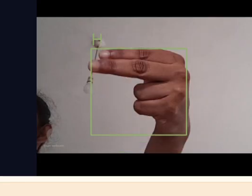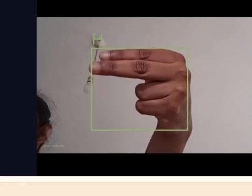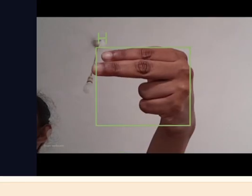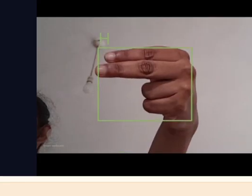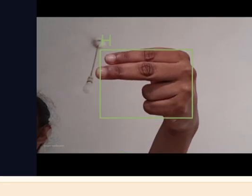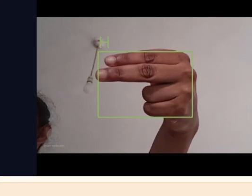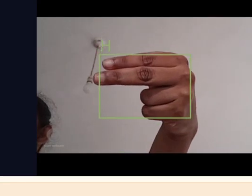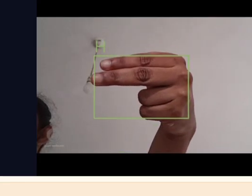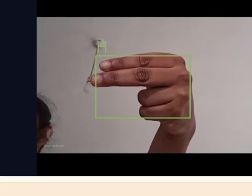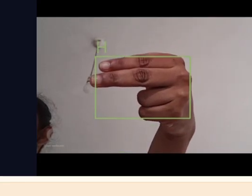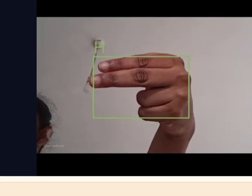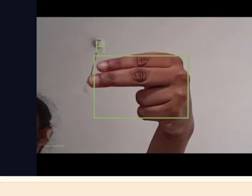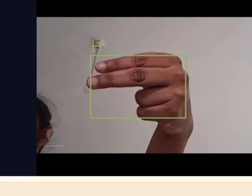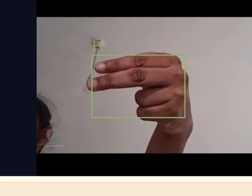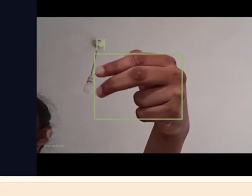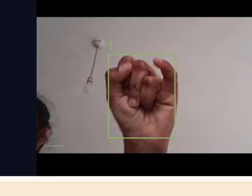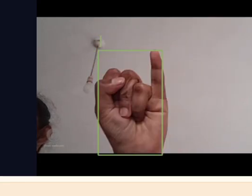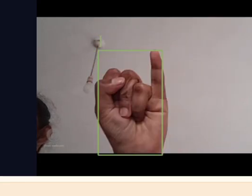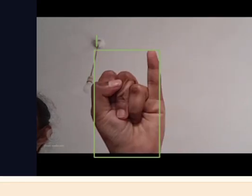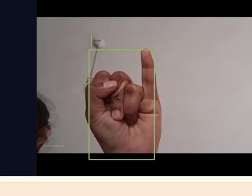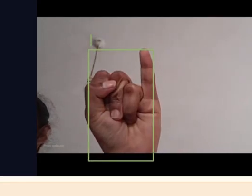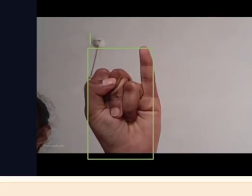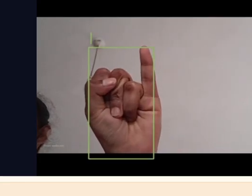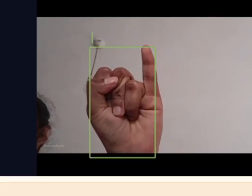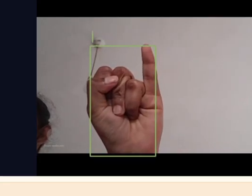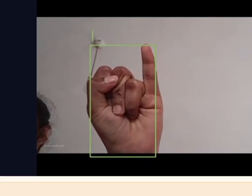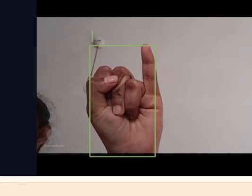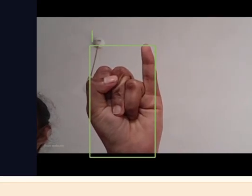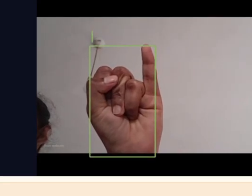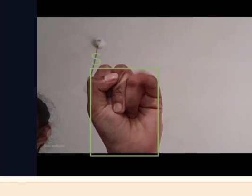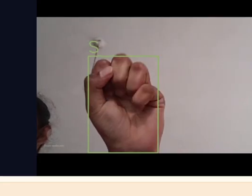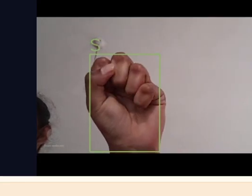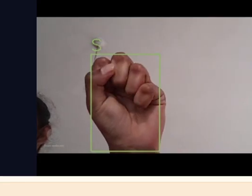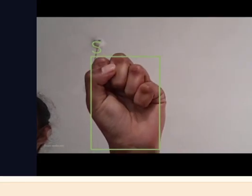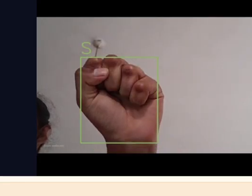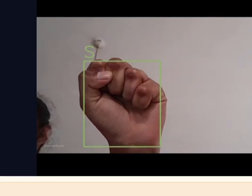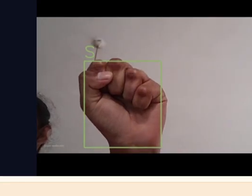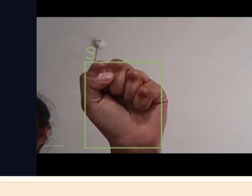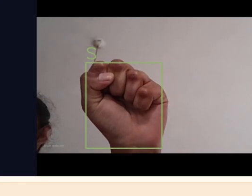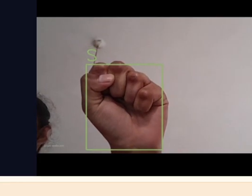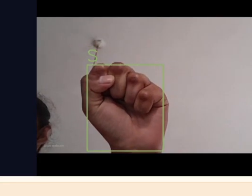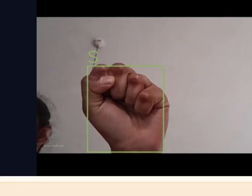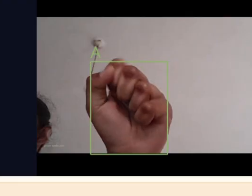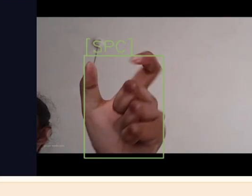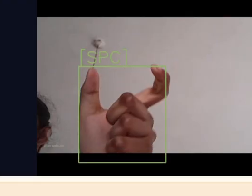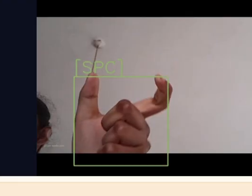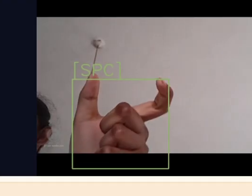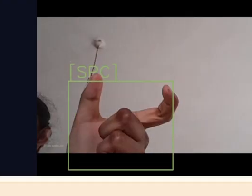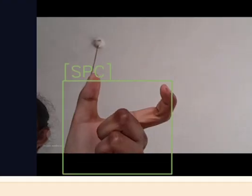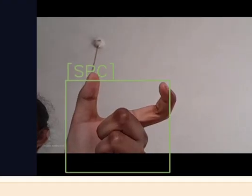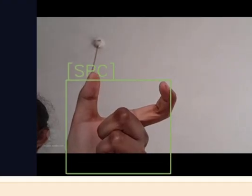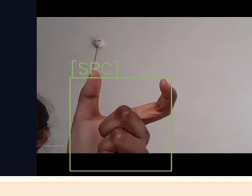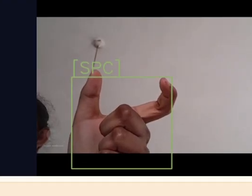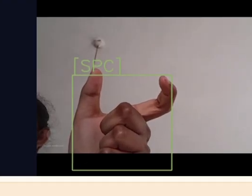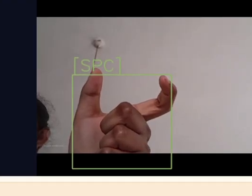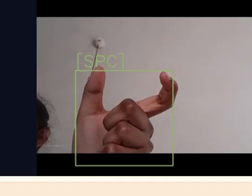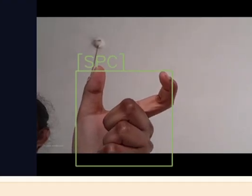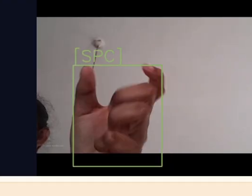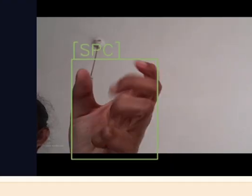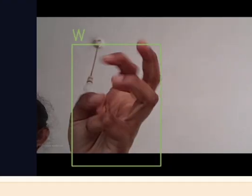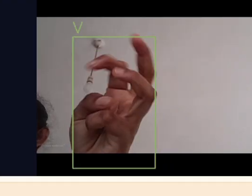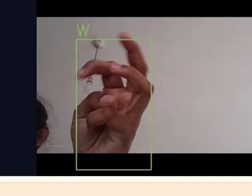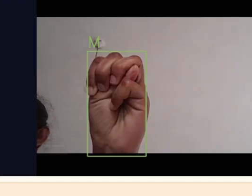accuracy in even more complex conditions, and possibly adding voice output so the app can speak the detected